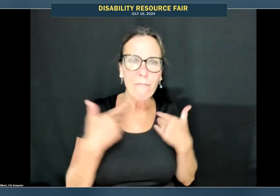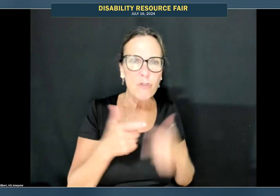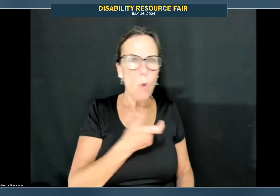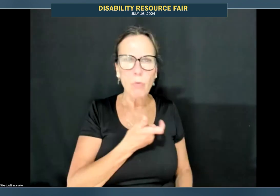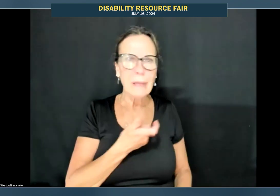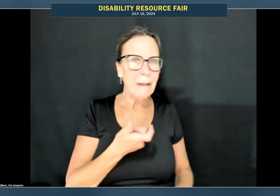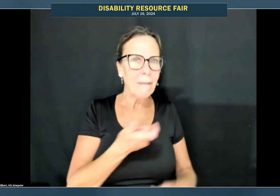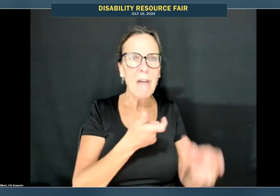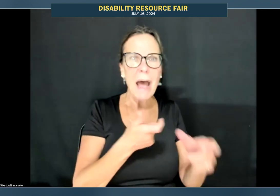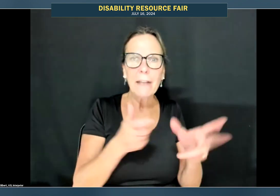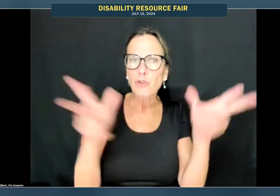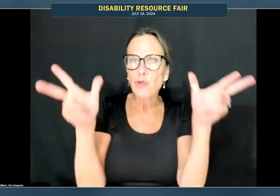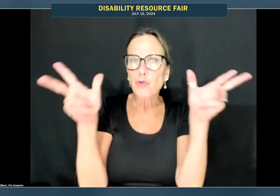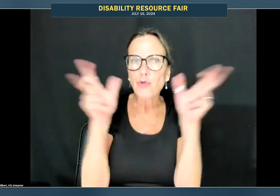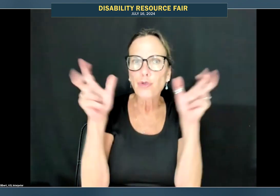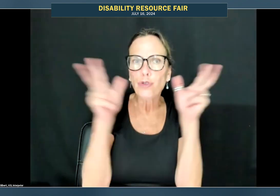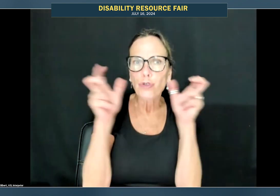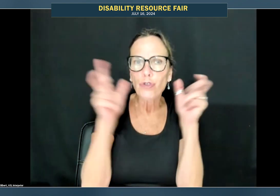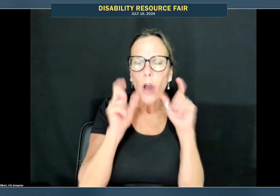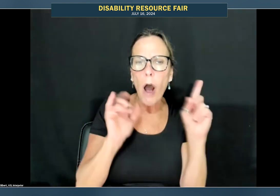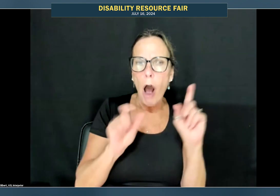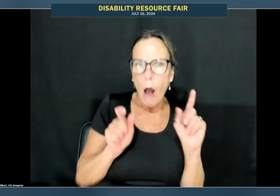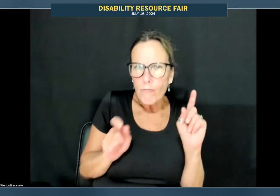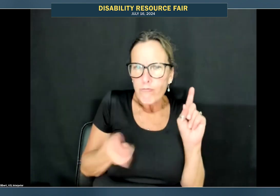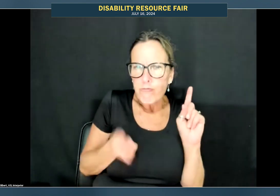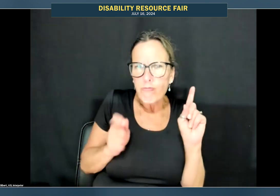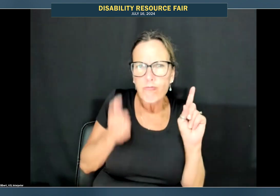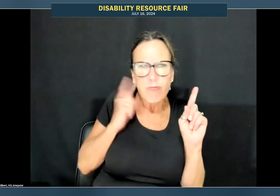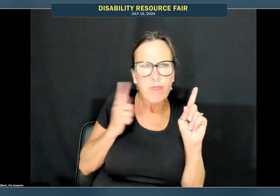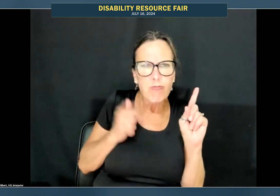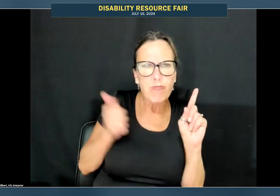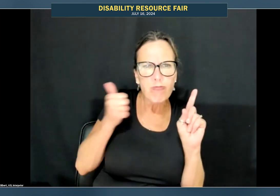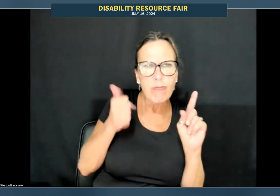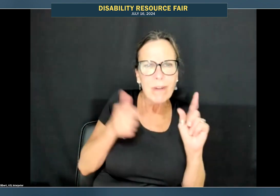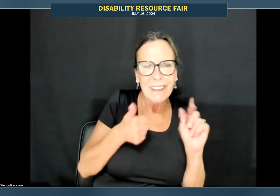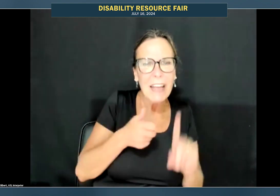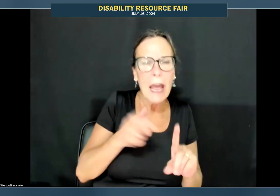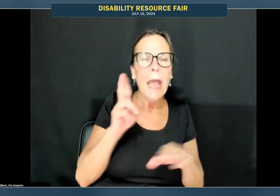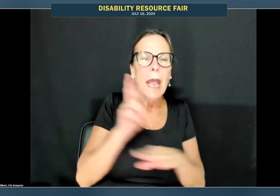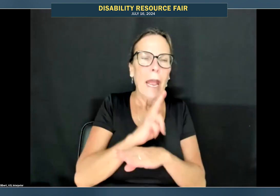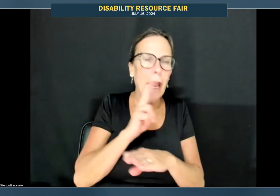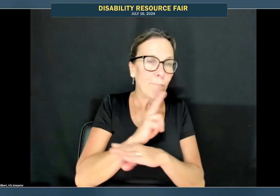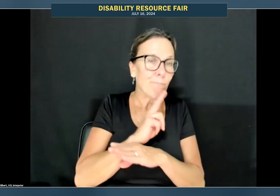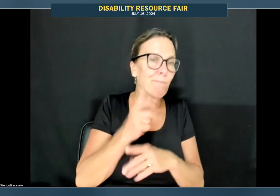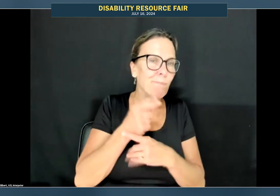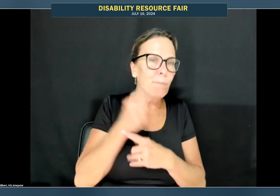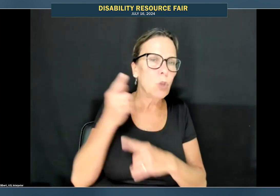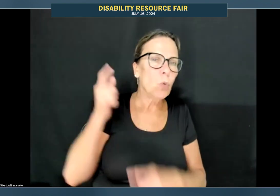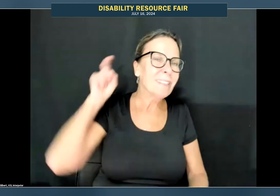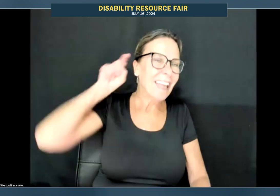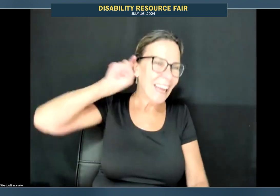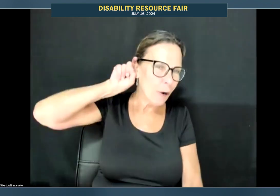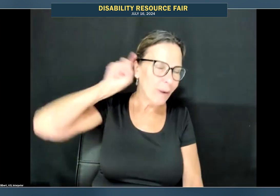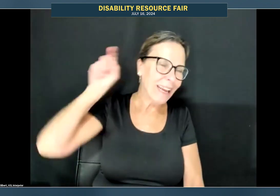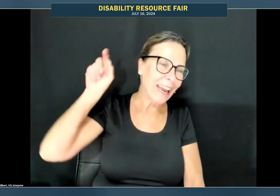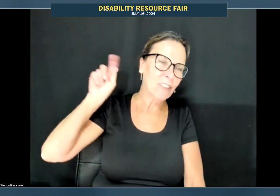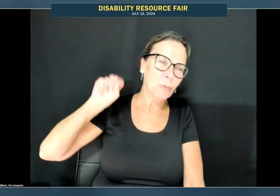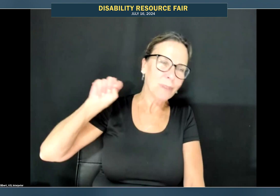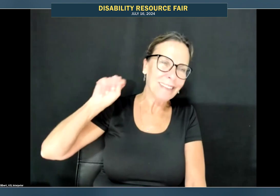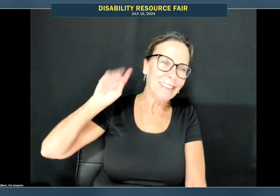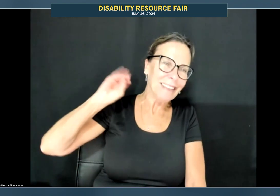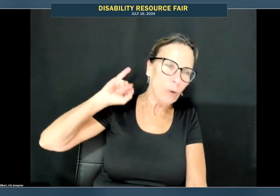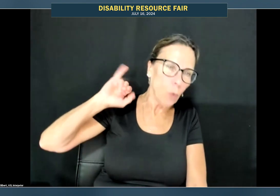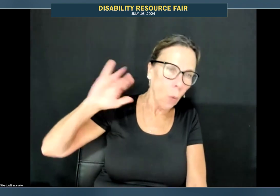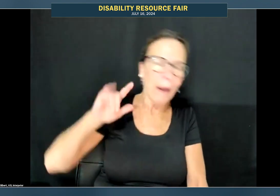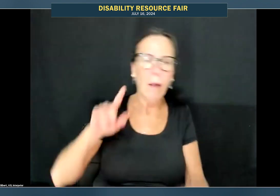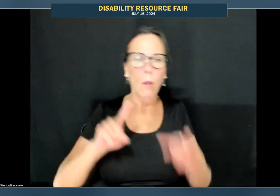adjust the volume themselves. And of course, it works with telecoils if they have hearing aids that support that. And it works with headphones if